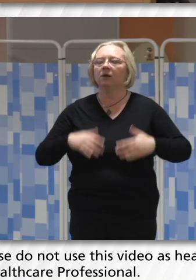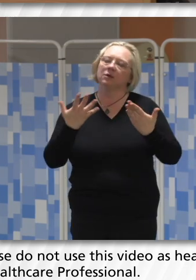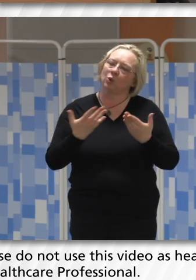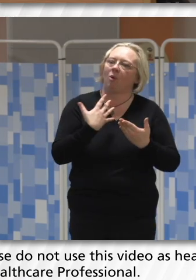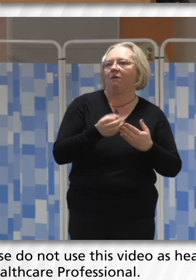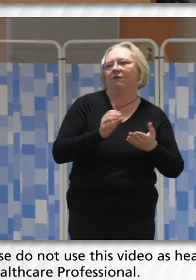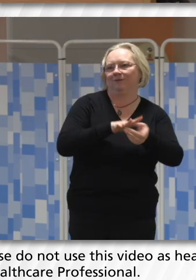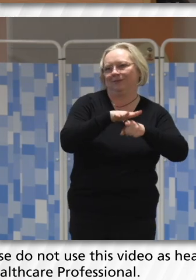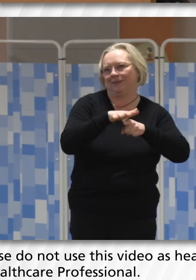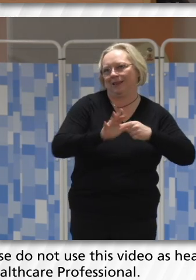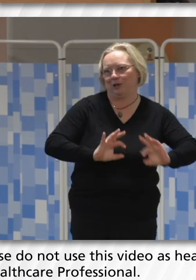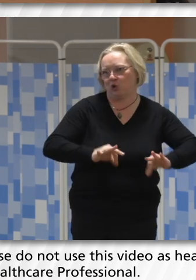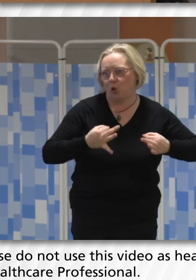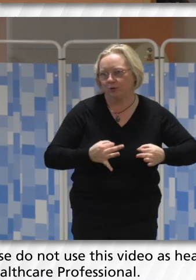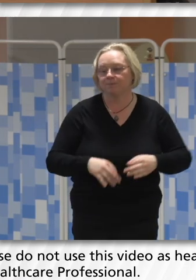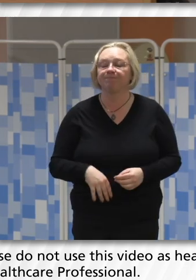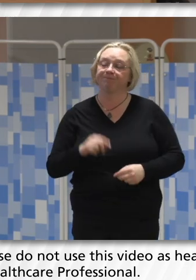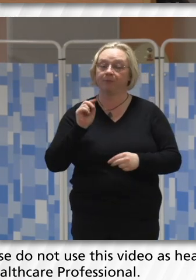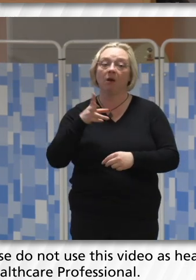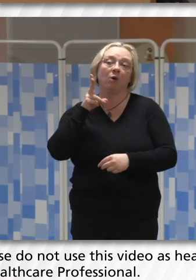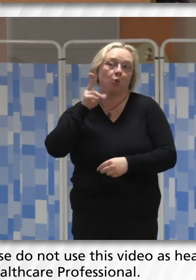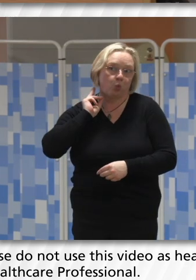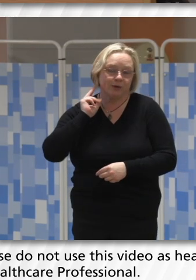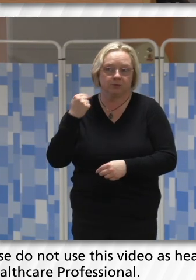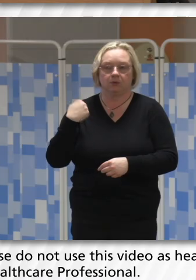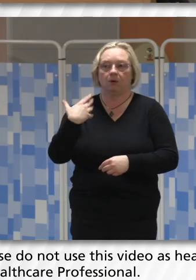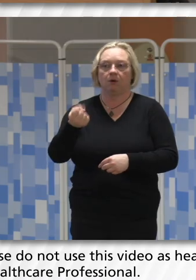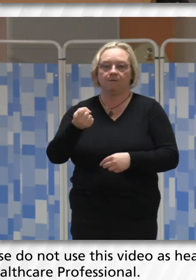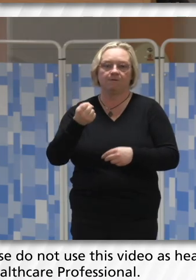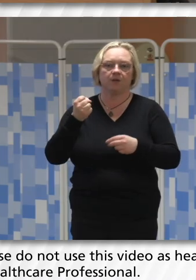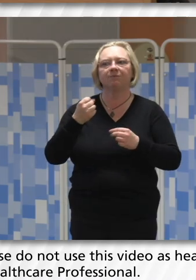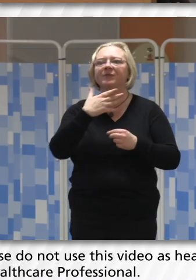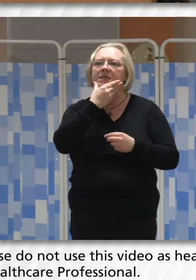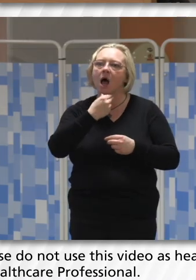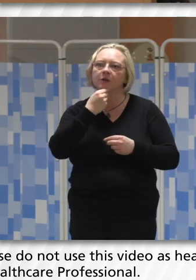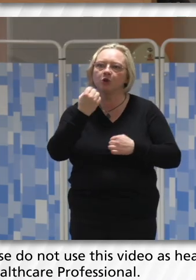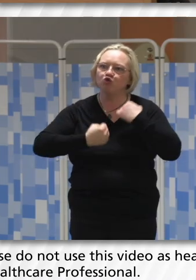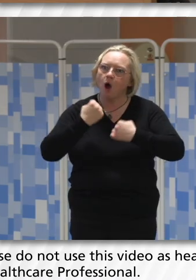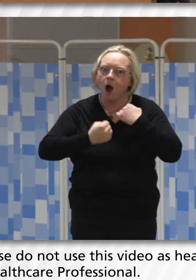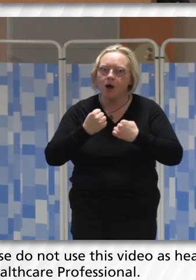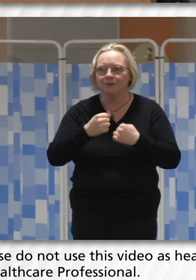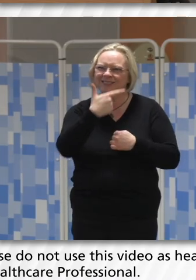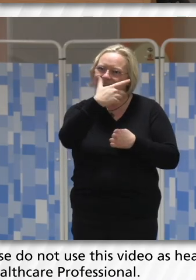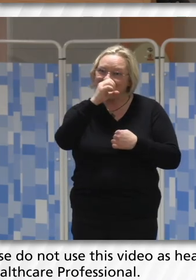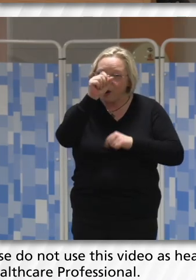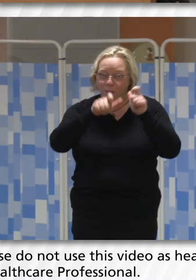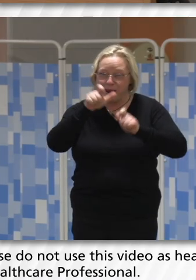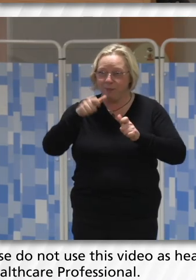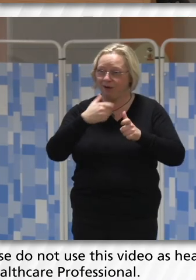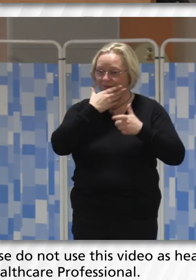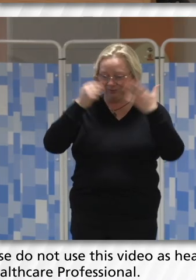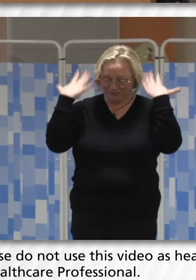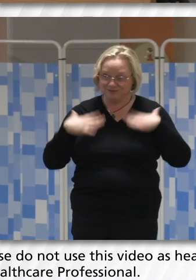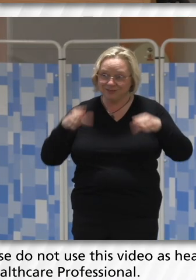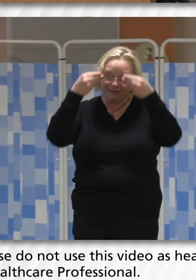We also, 2 weekends ago, we had our Santa run. I don't know if any of you were in Derby at the time, but we had 700 Santas running around Markeaton